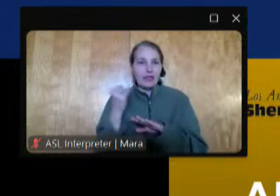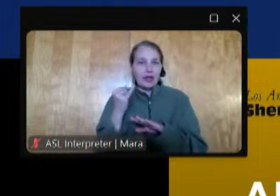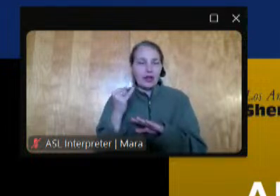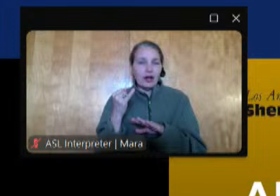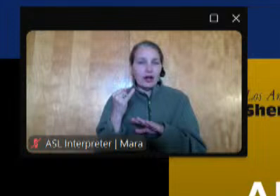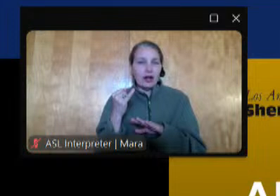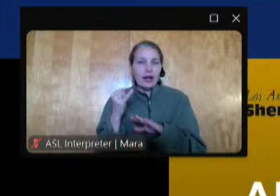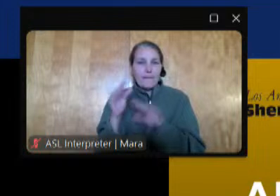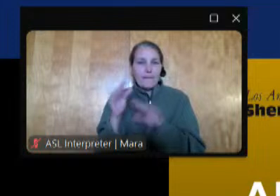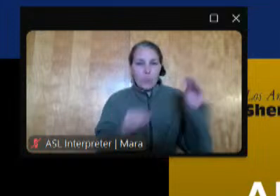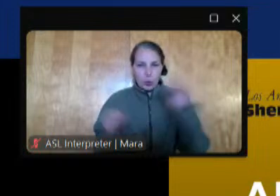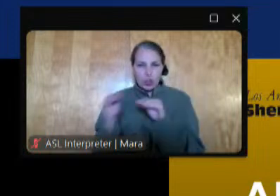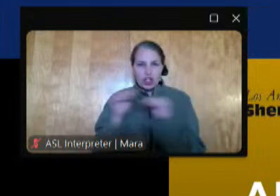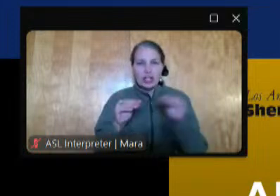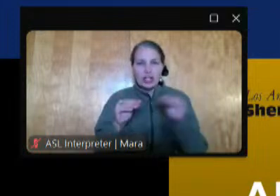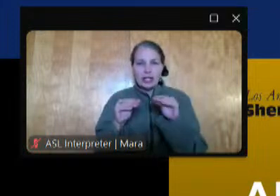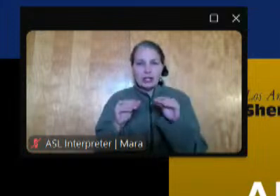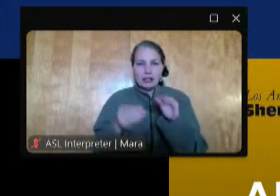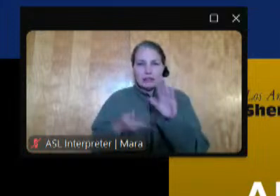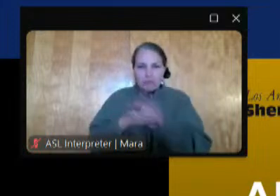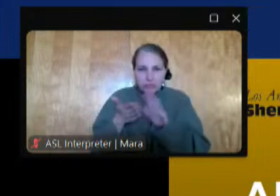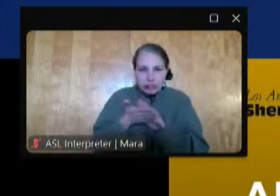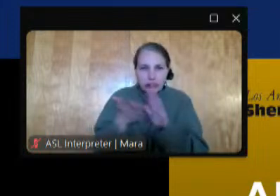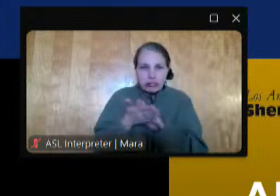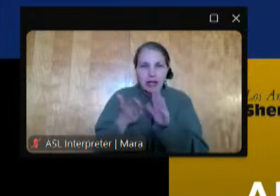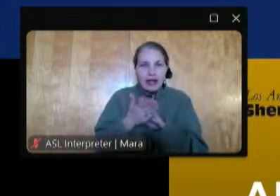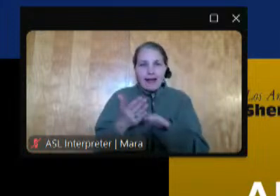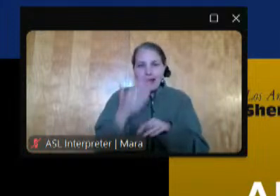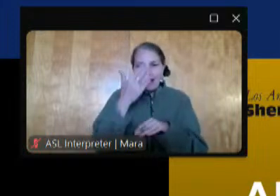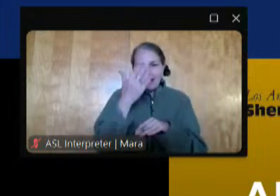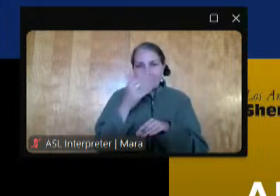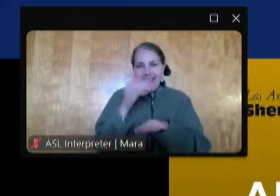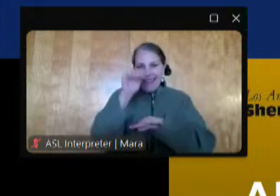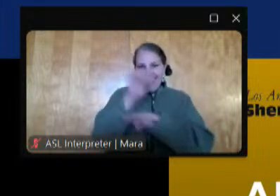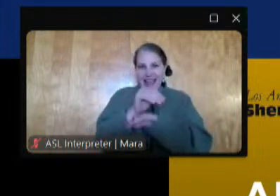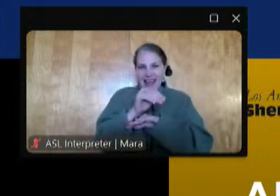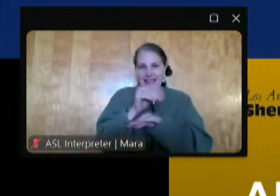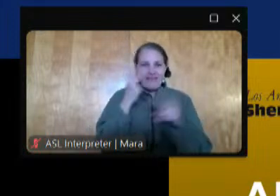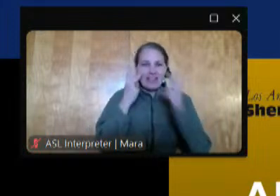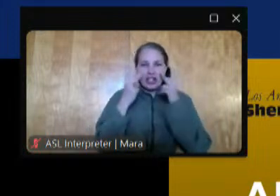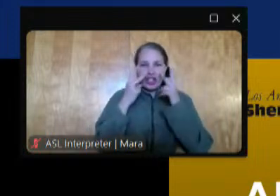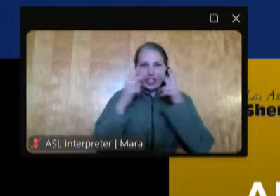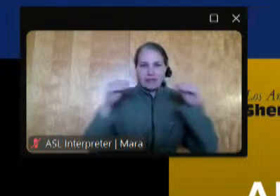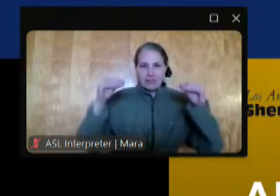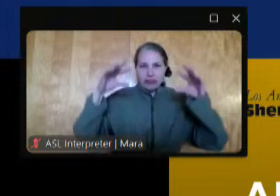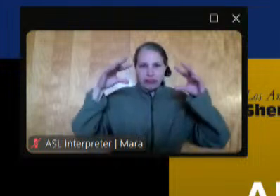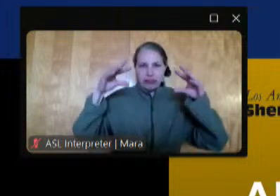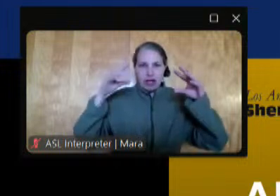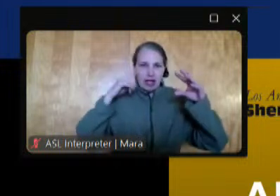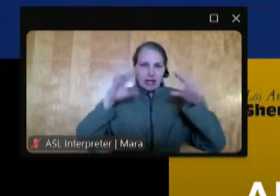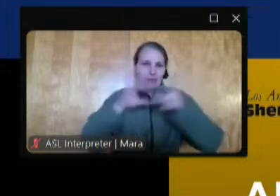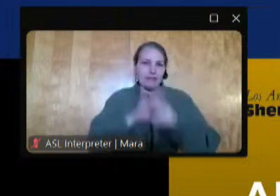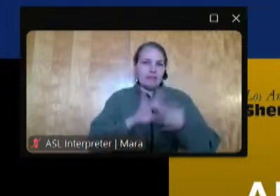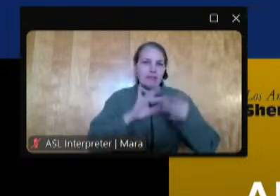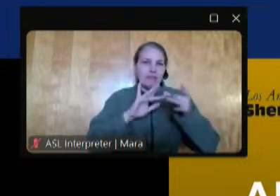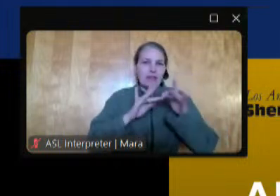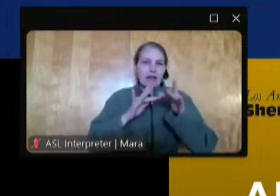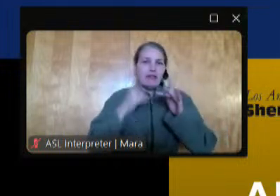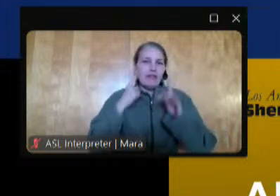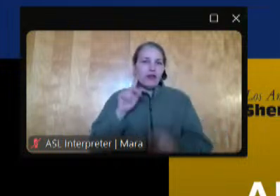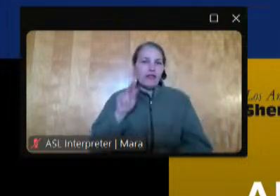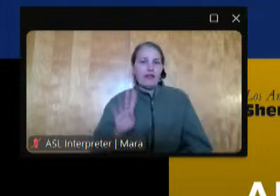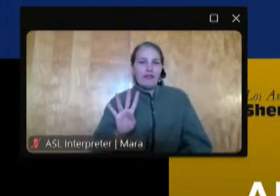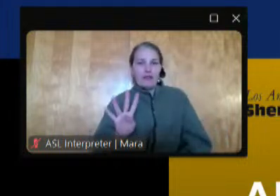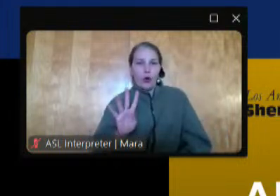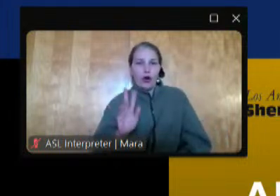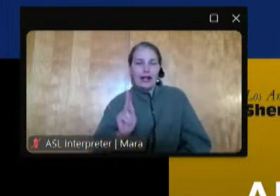and they give great 4K images and video. And that will help us that will give us the information and